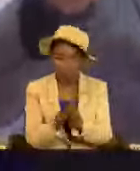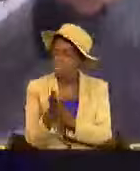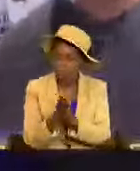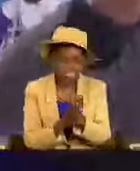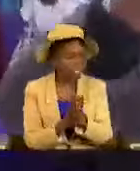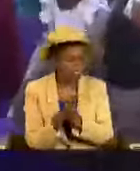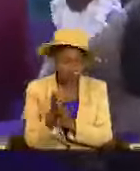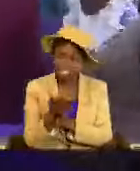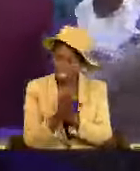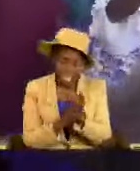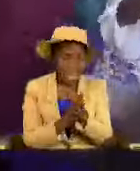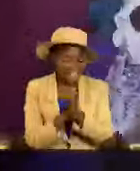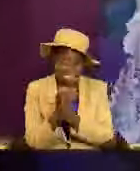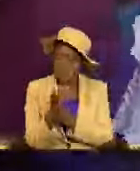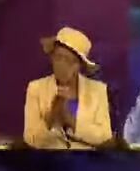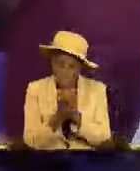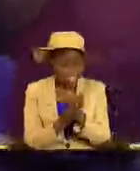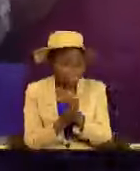now